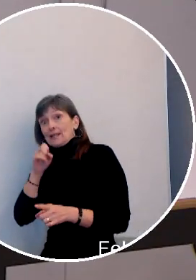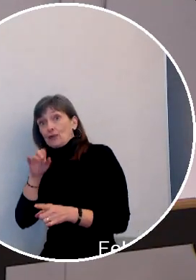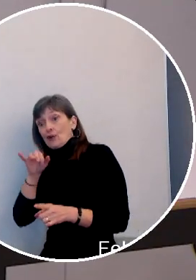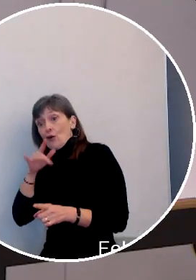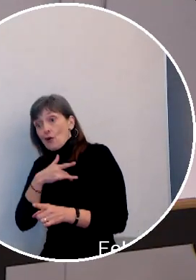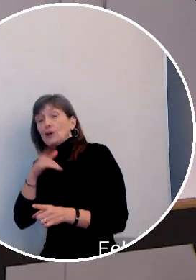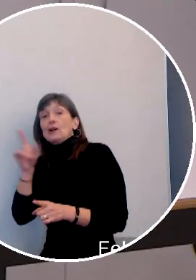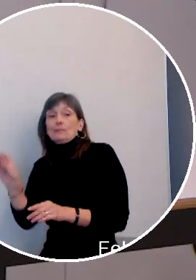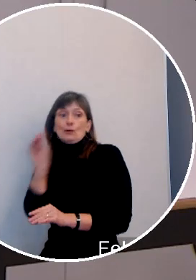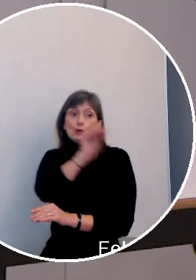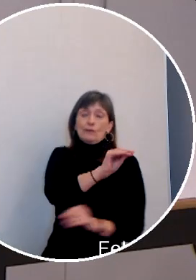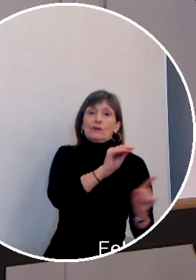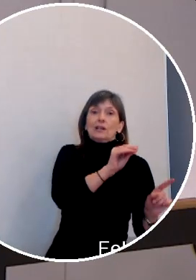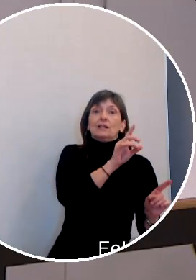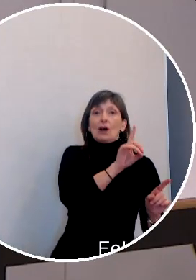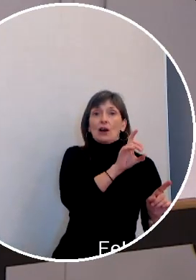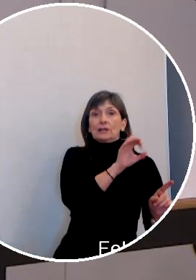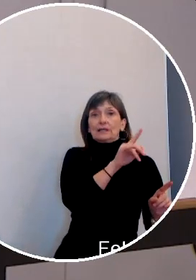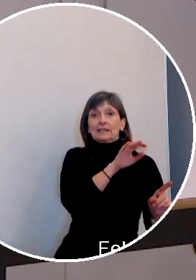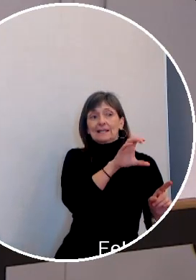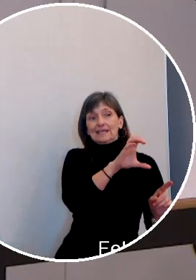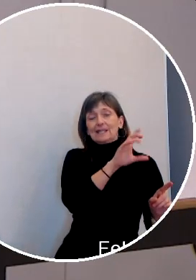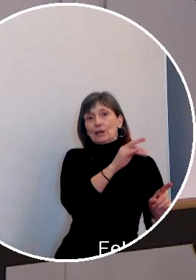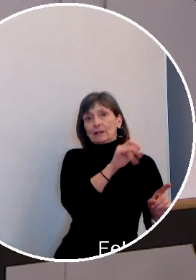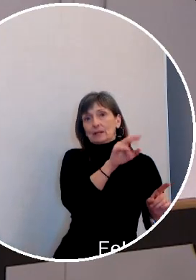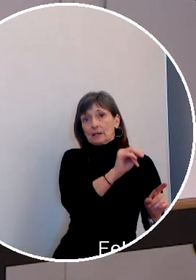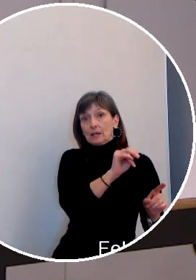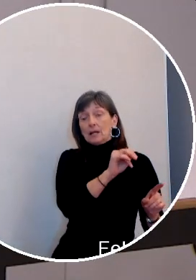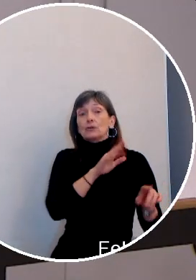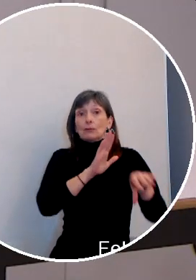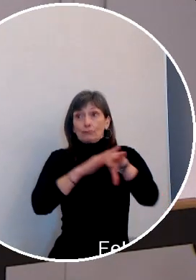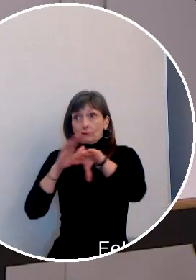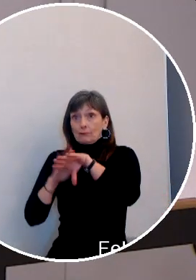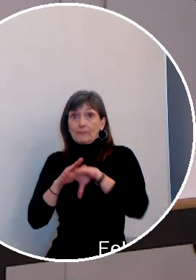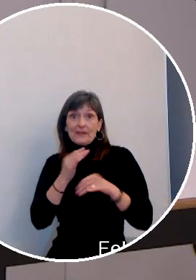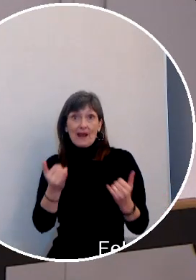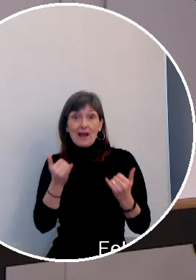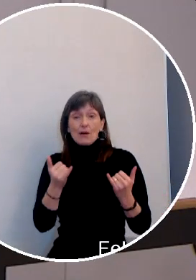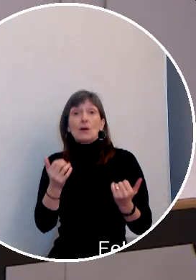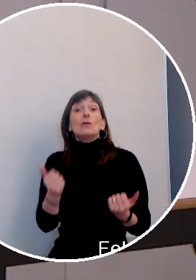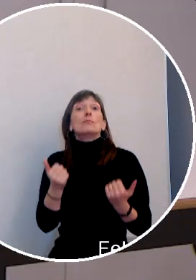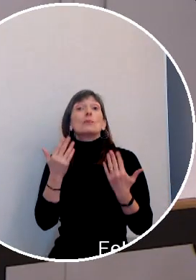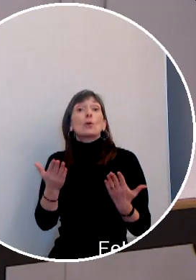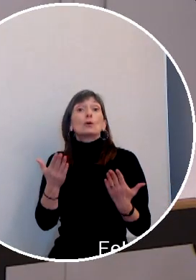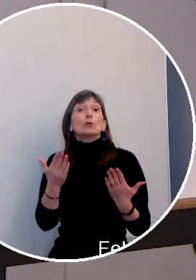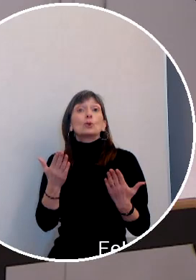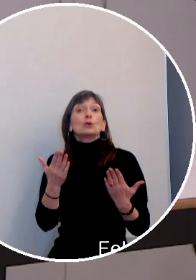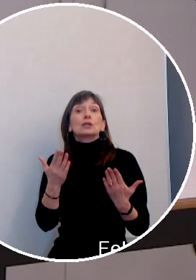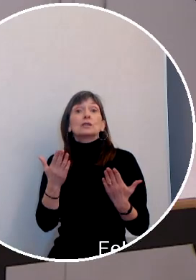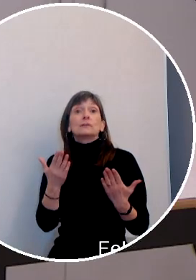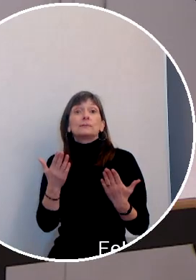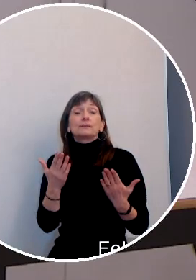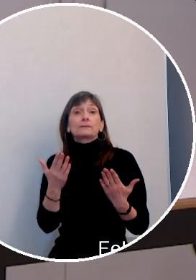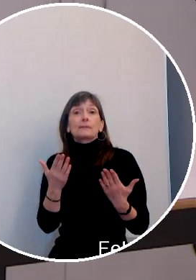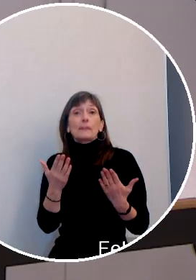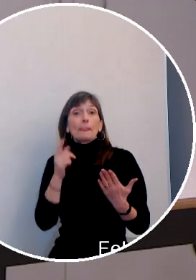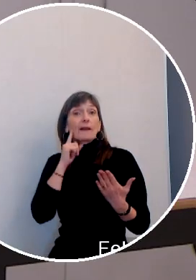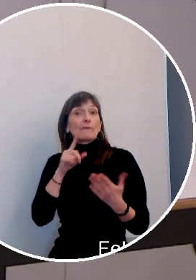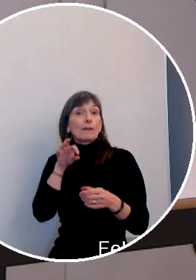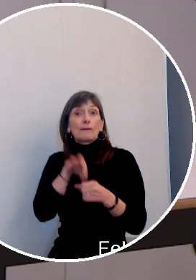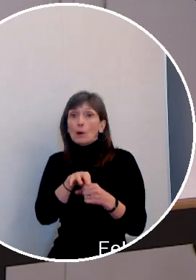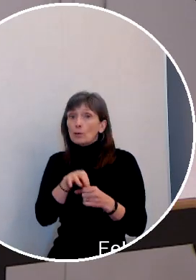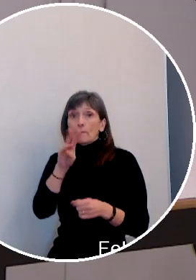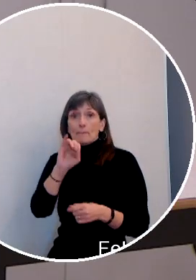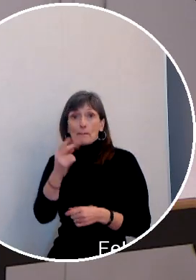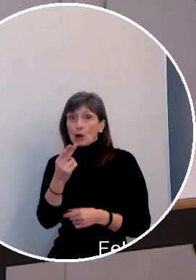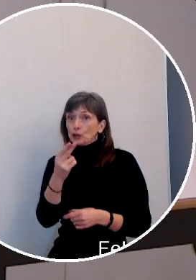Heart Academy. The board is giving notice that the motion will no longer be put forward for a